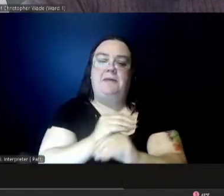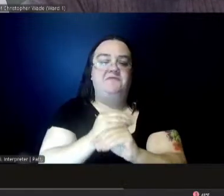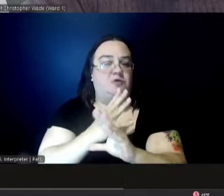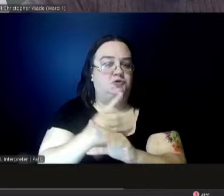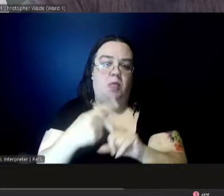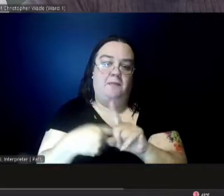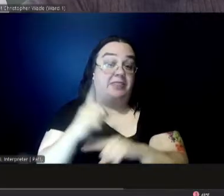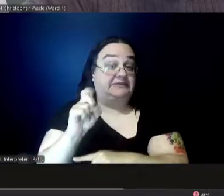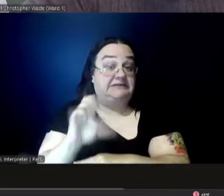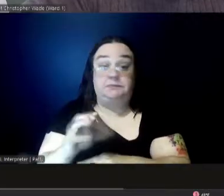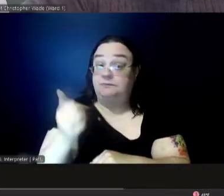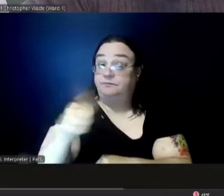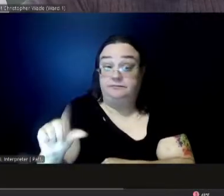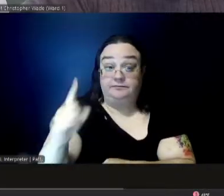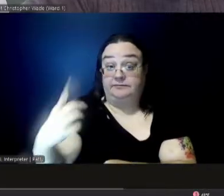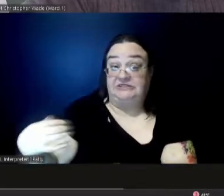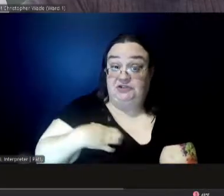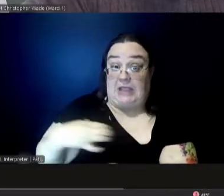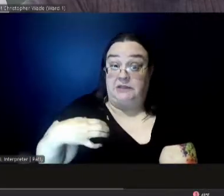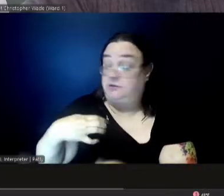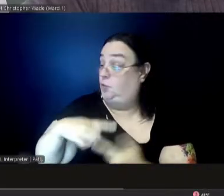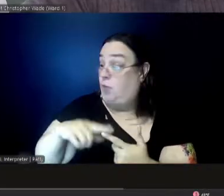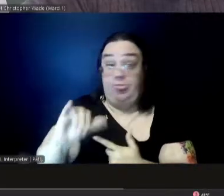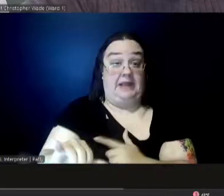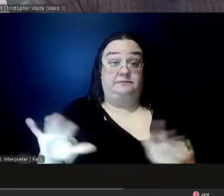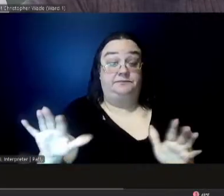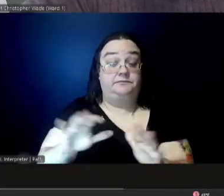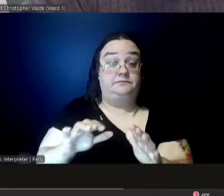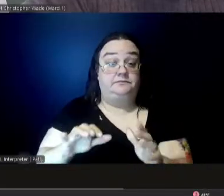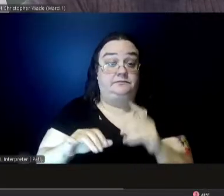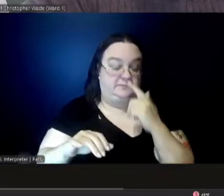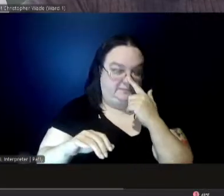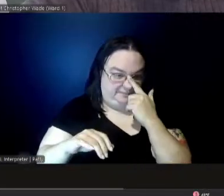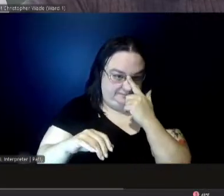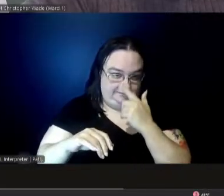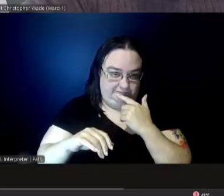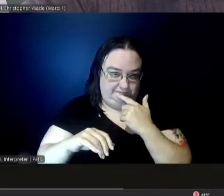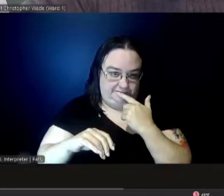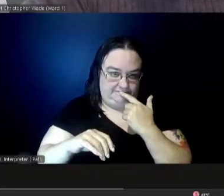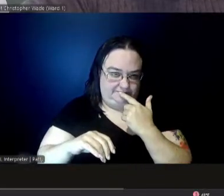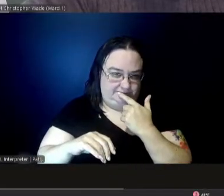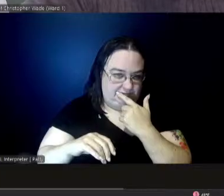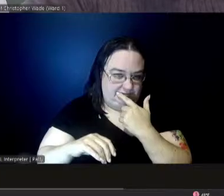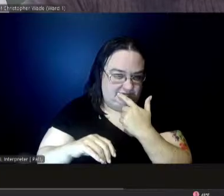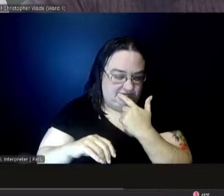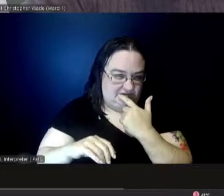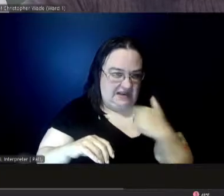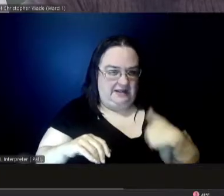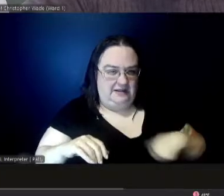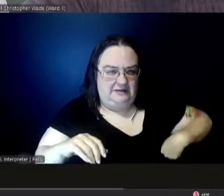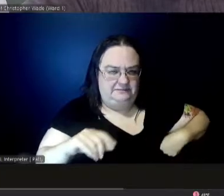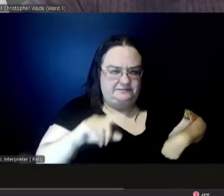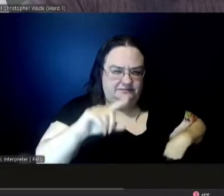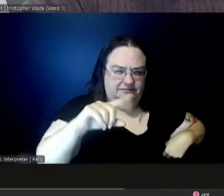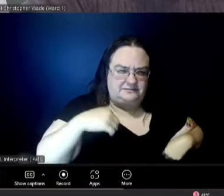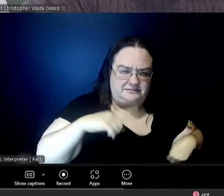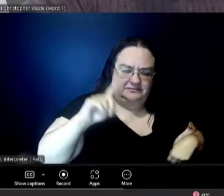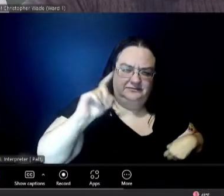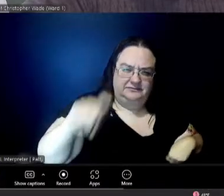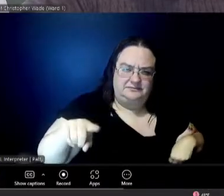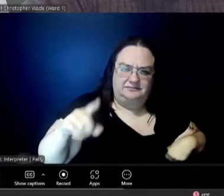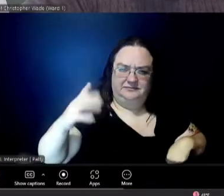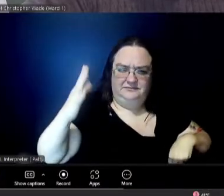Any objections to that? I question, Mayor. Yes, sir. Why couldn't we move the meeting to December the